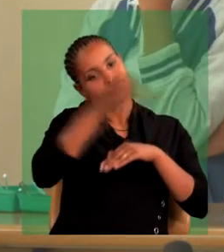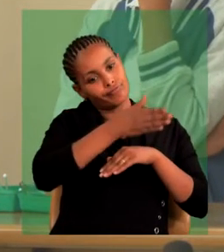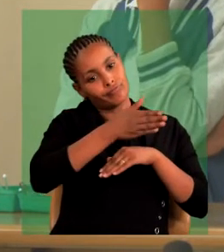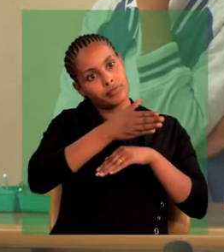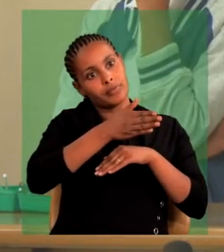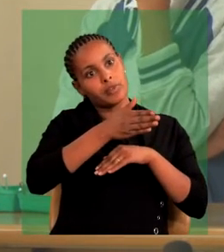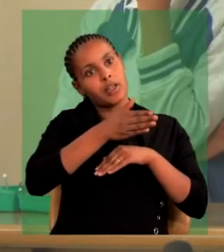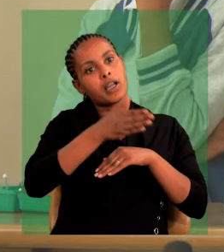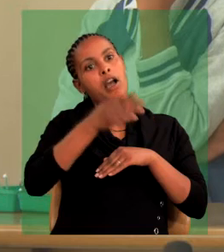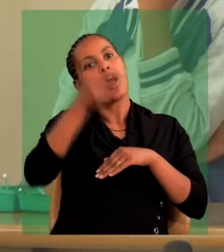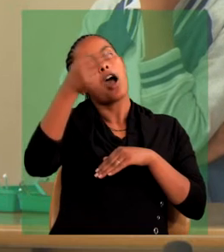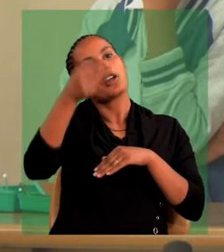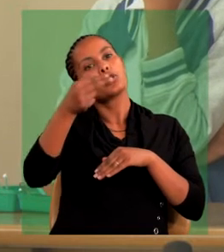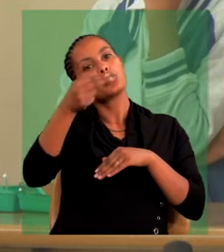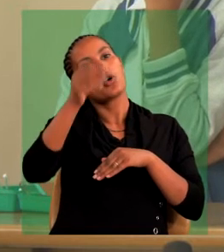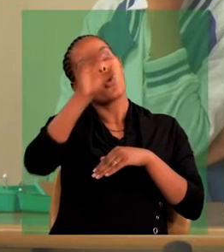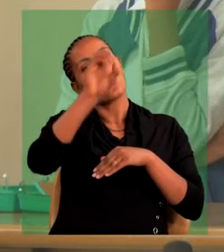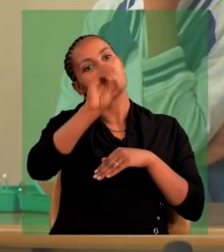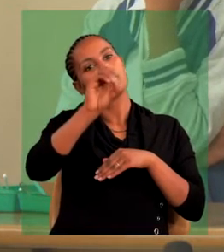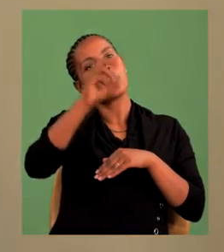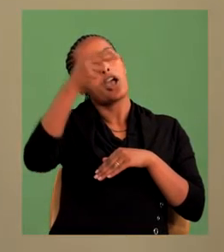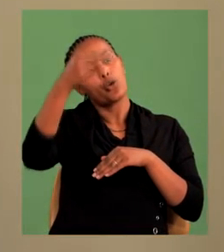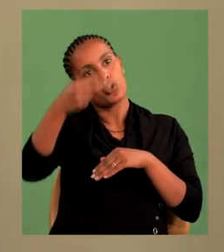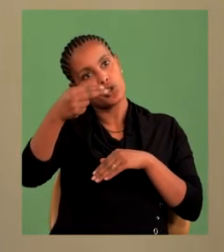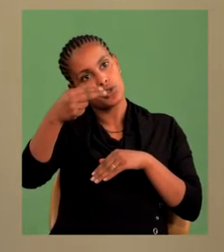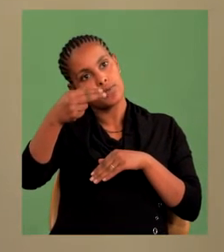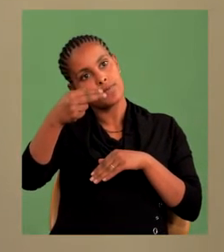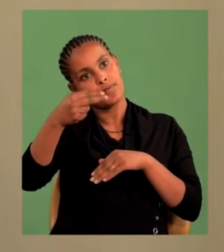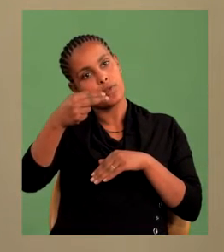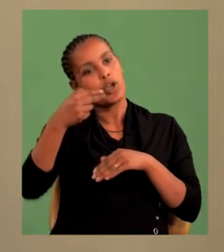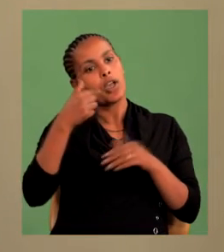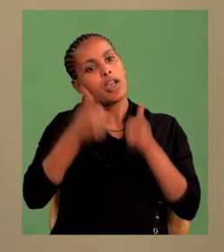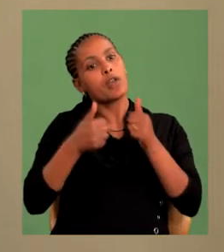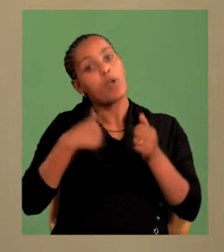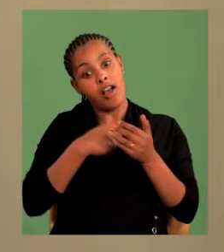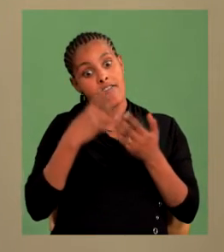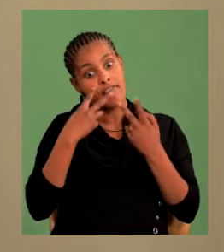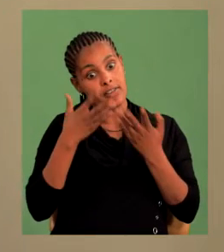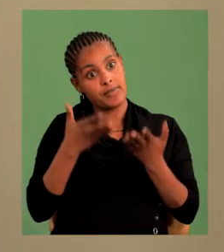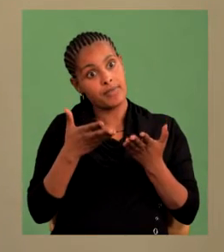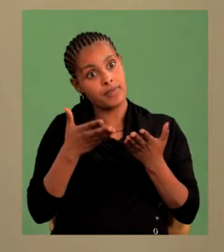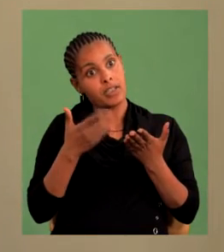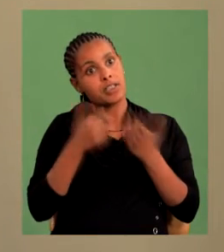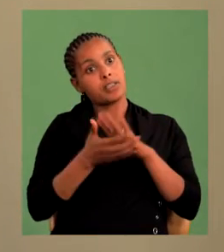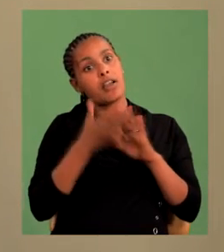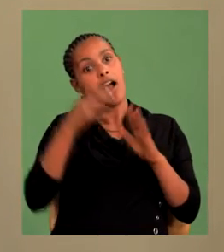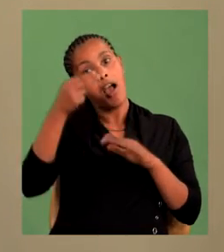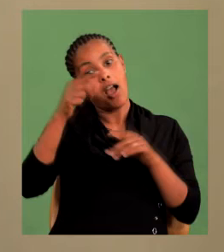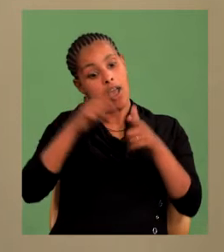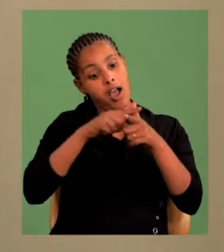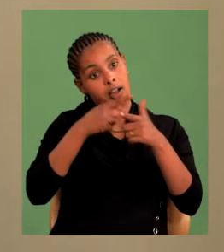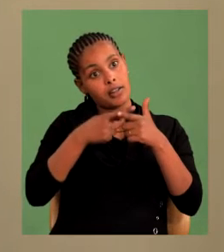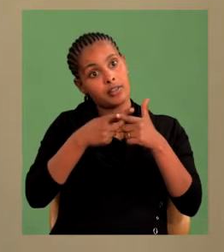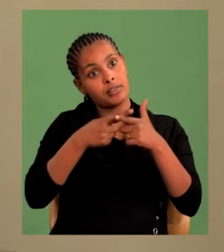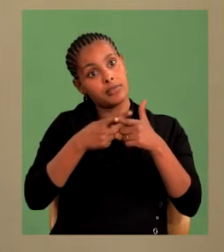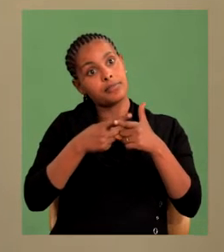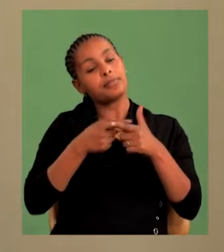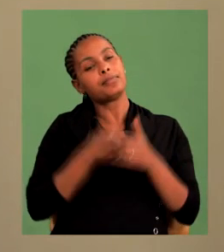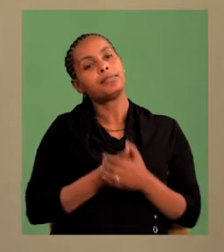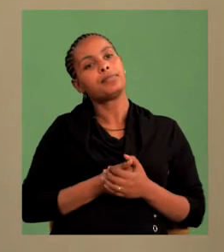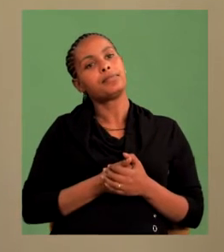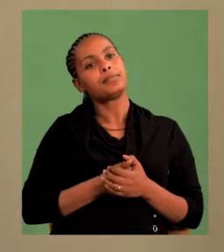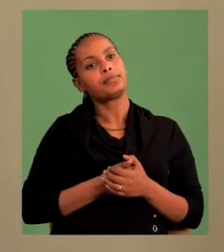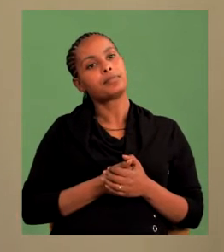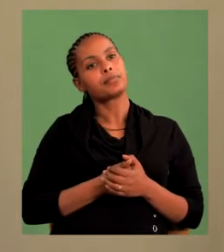between hydrogen, oxygen, hydrogen. Here we have this angle and here we have this